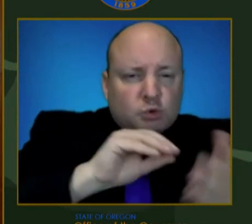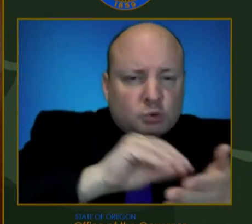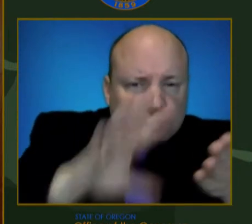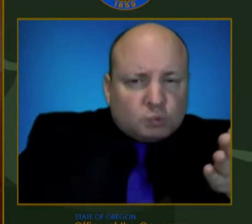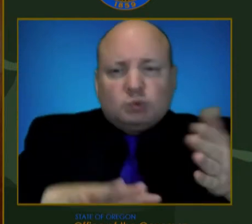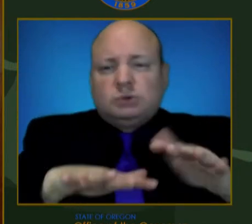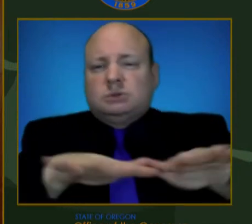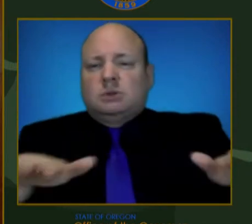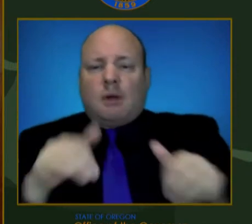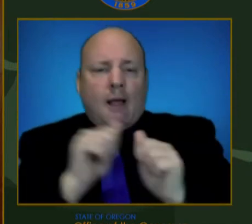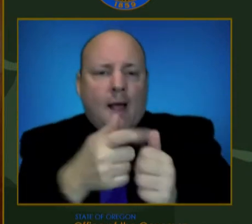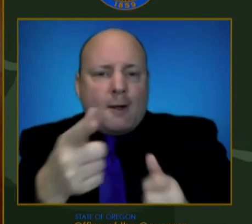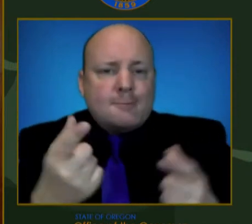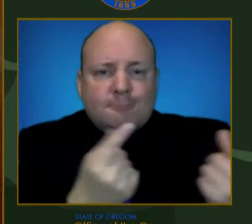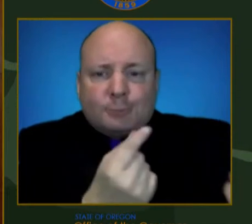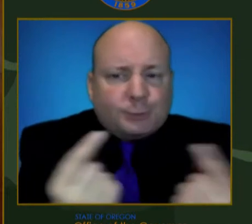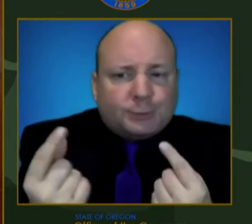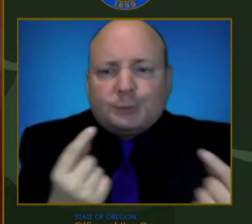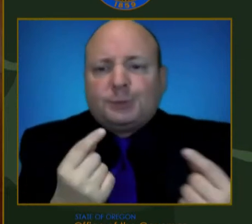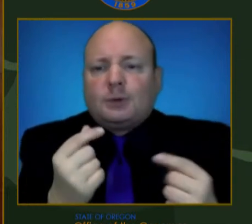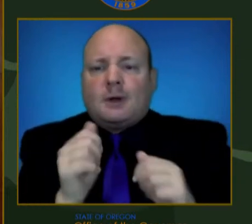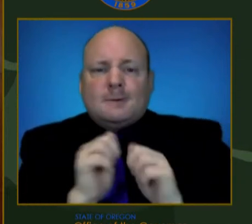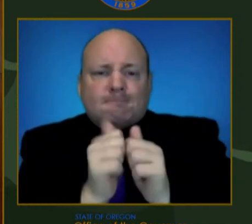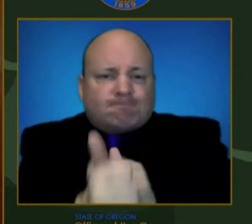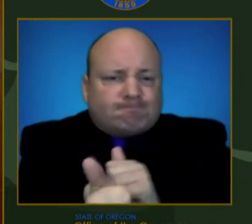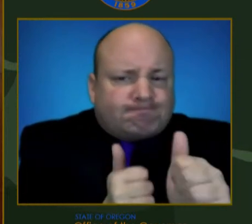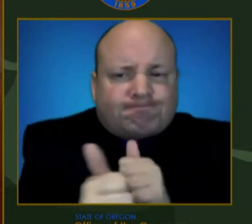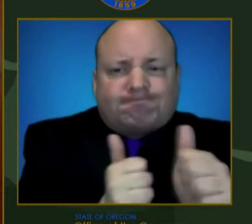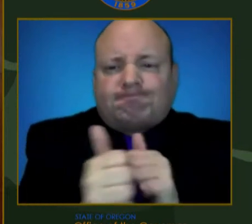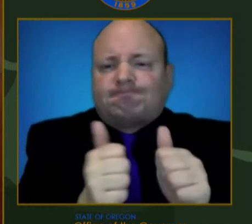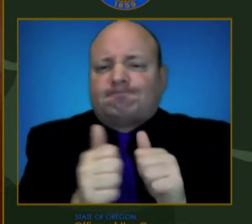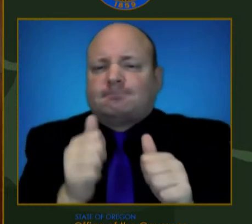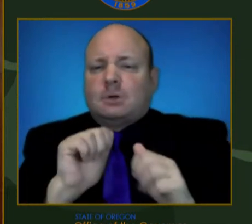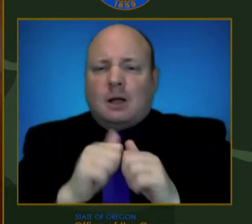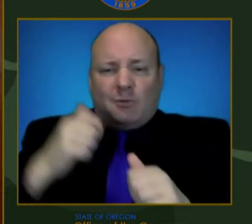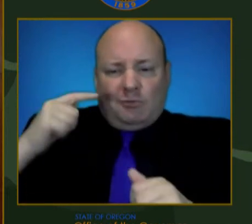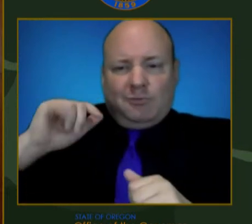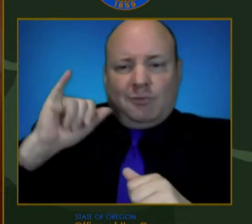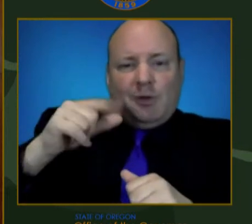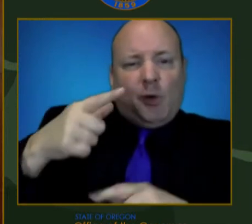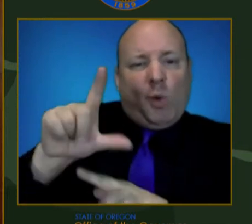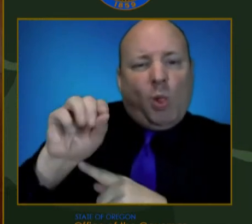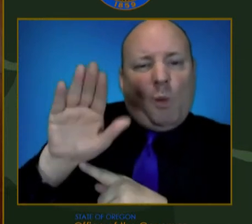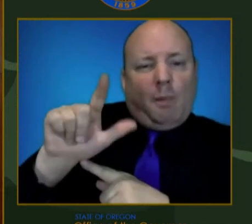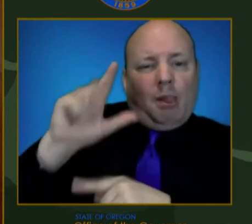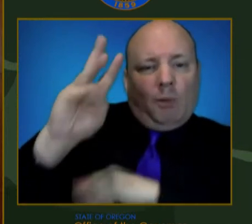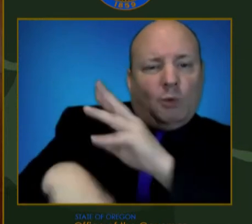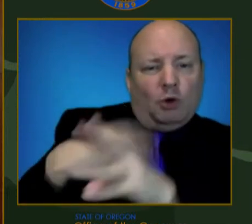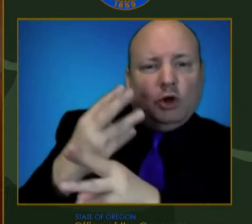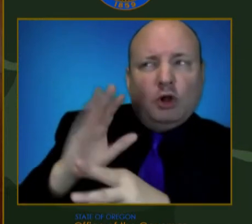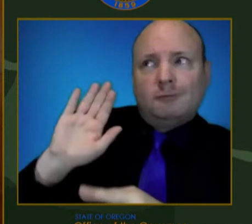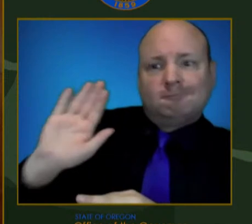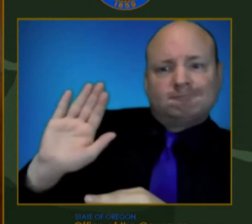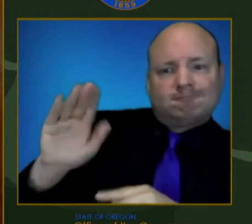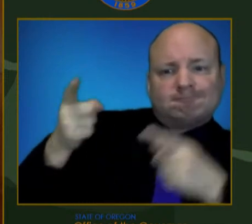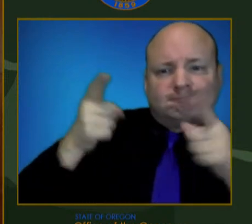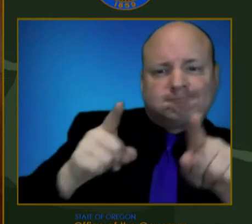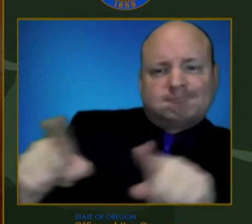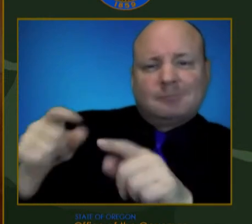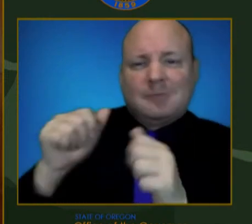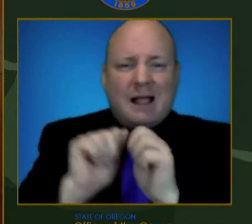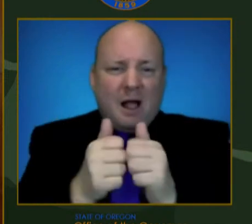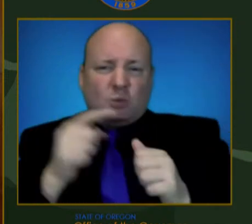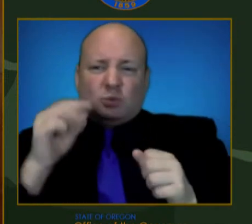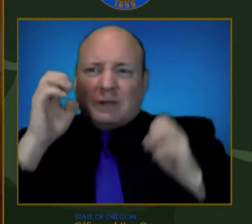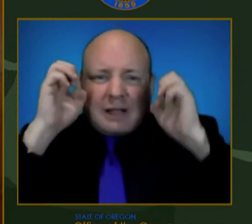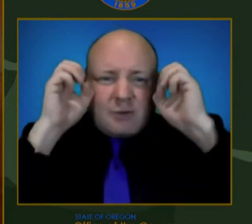tools to compete in a global economy. And to invest in an education system that truly serves